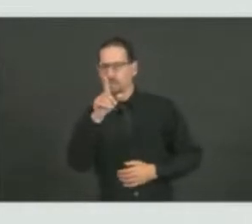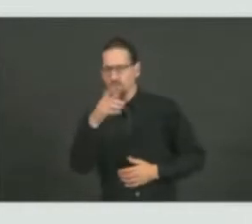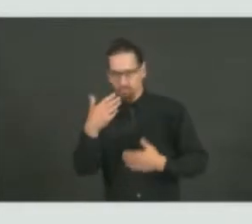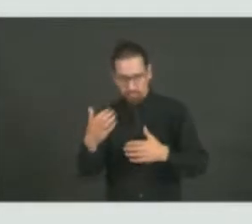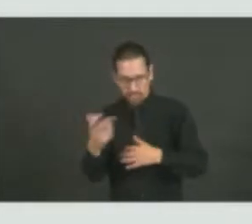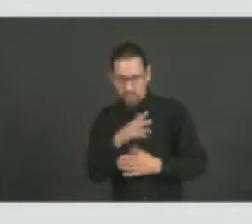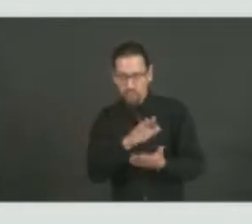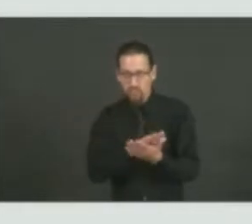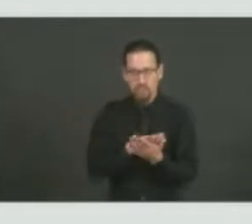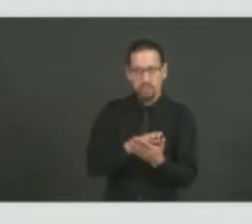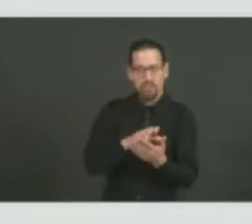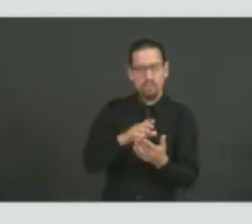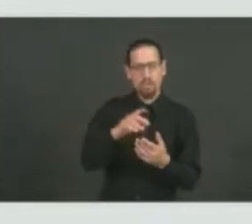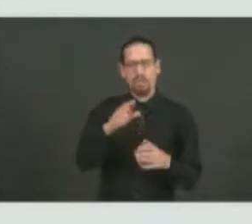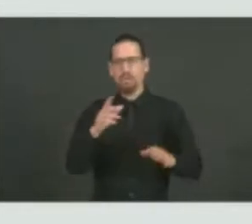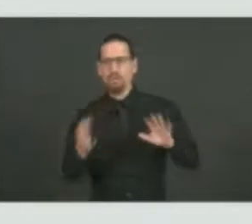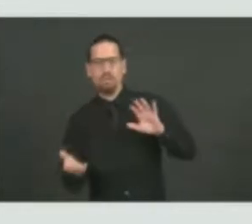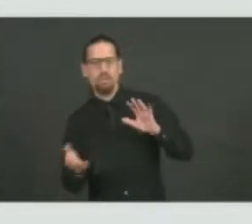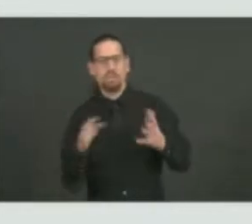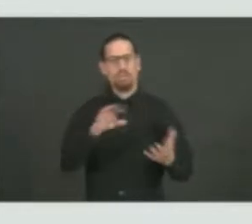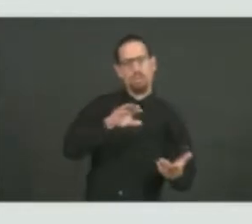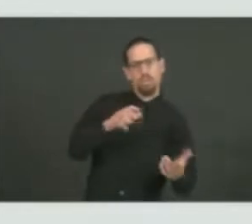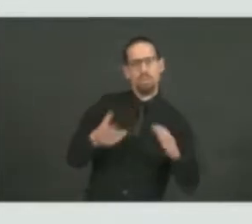not going to happen. We're not going to let that happen.